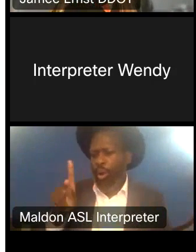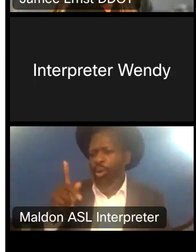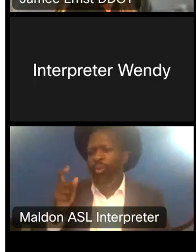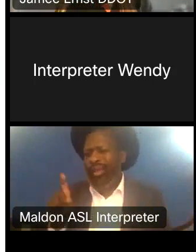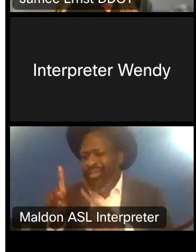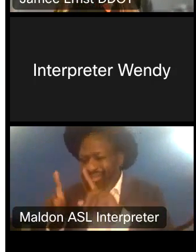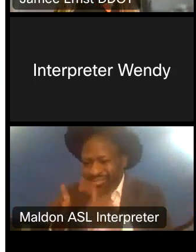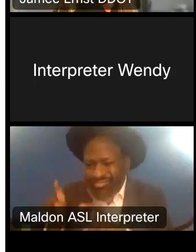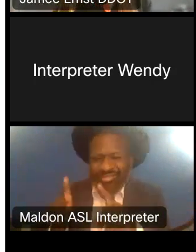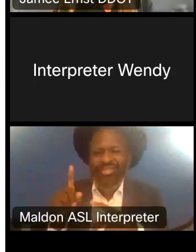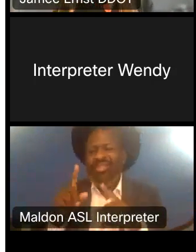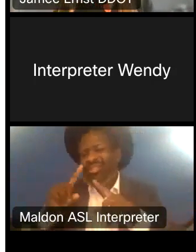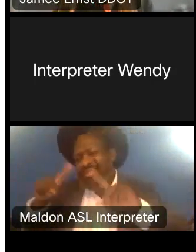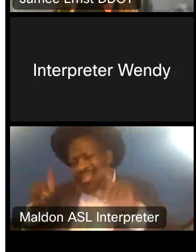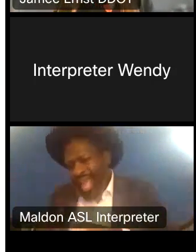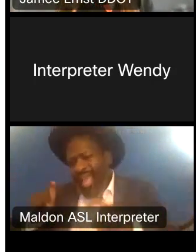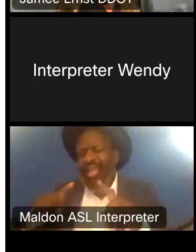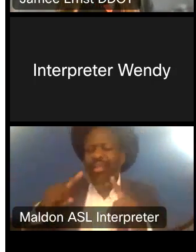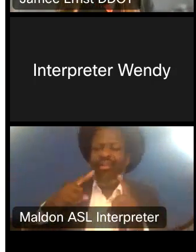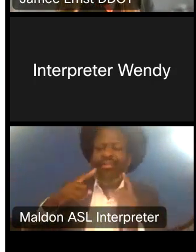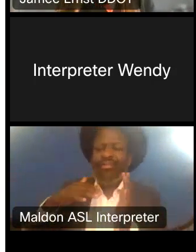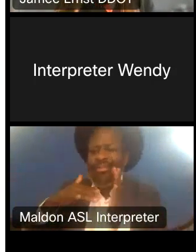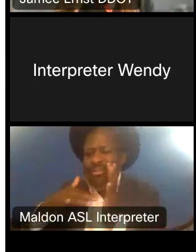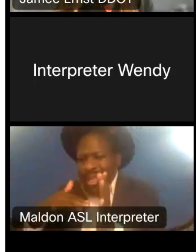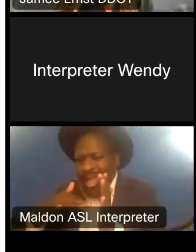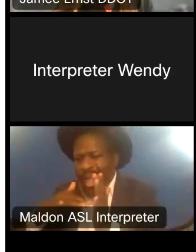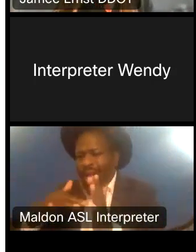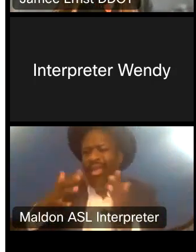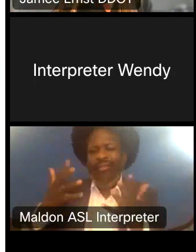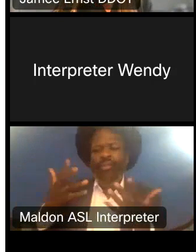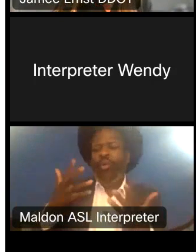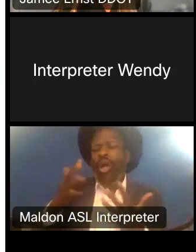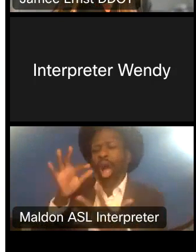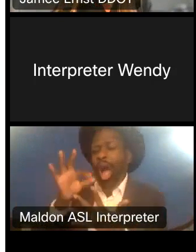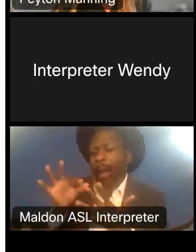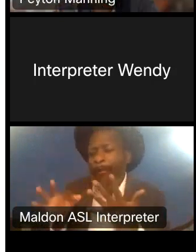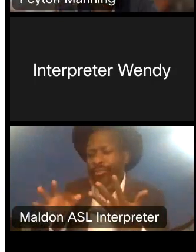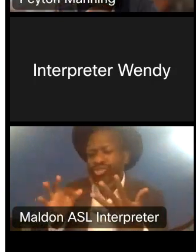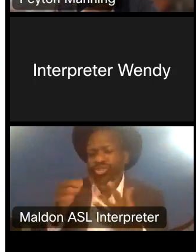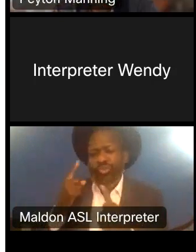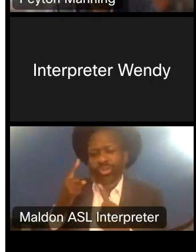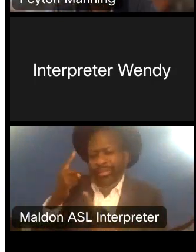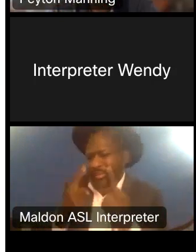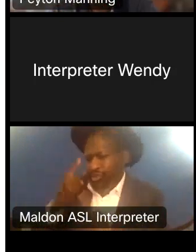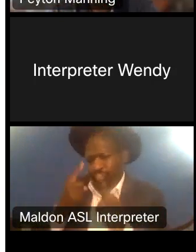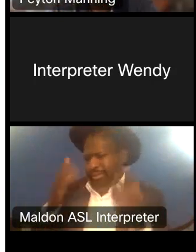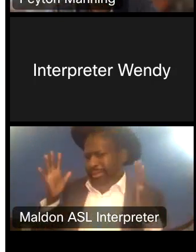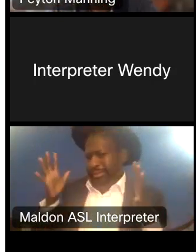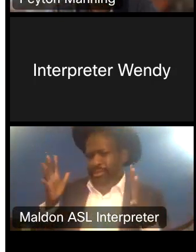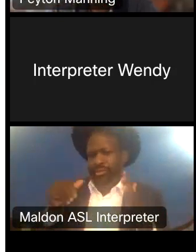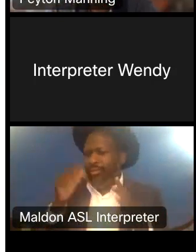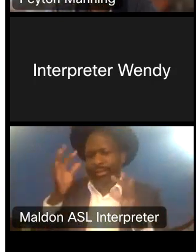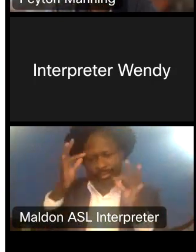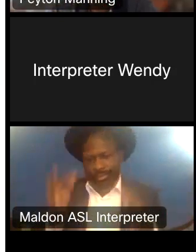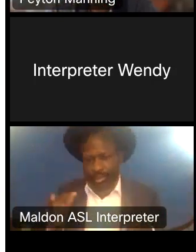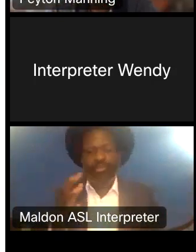So we haven't made that decision yet. That's just an option we're considering. Okay, great. And I'll get back to the Q&A box.